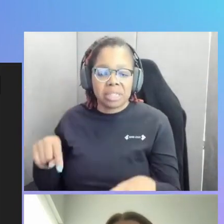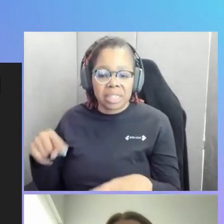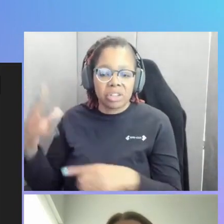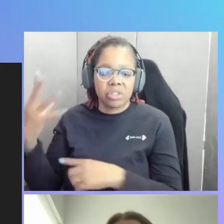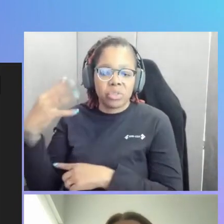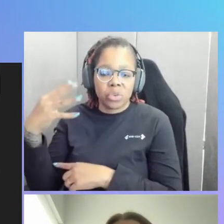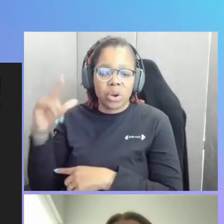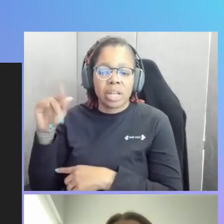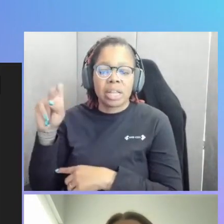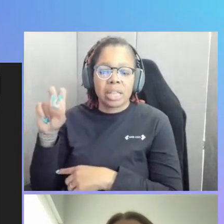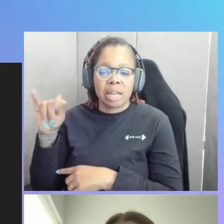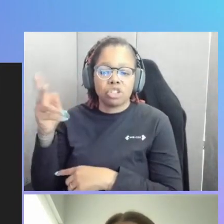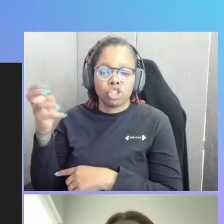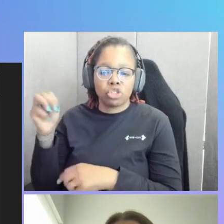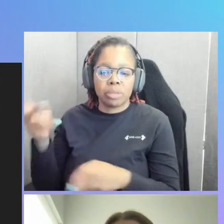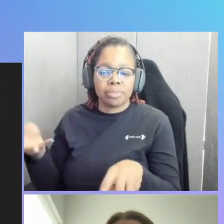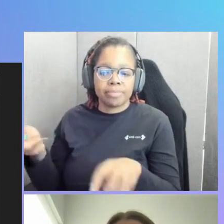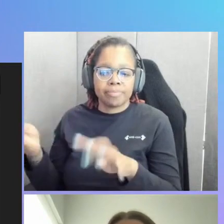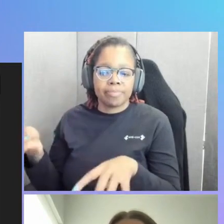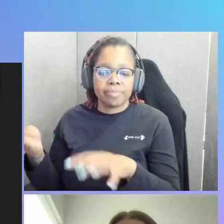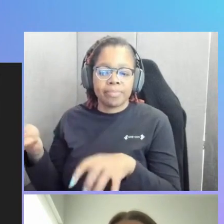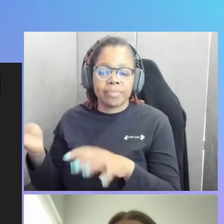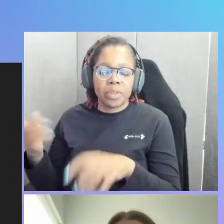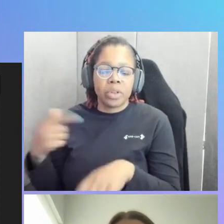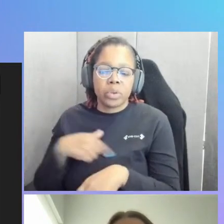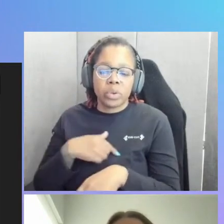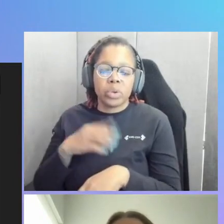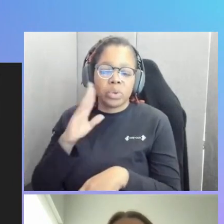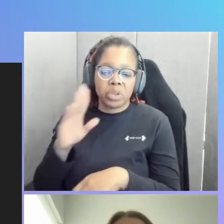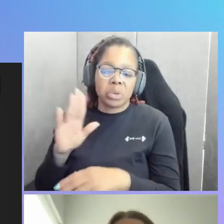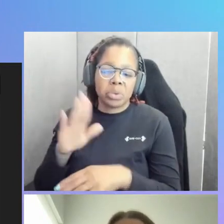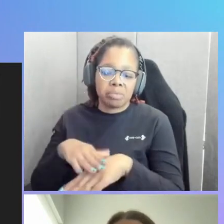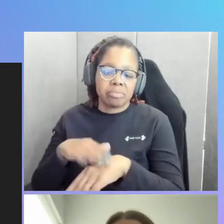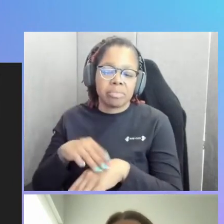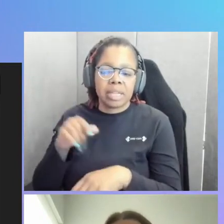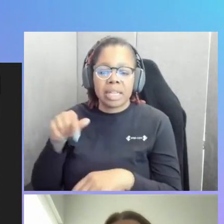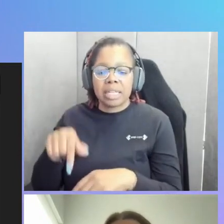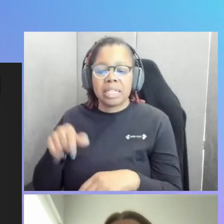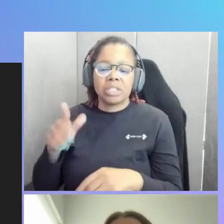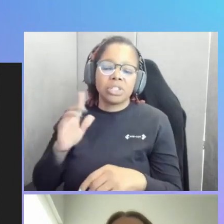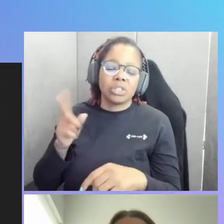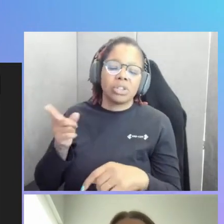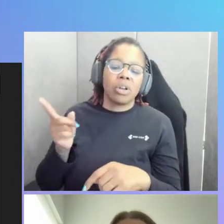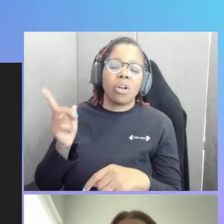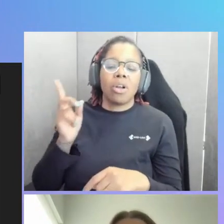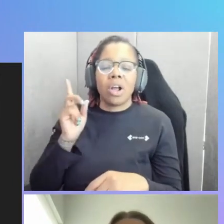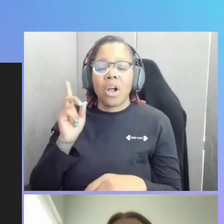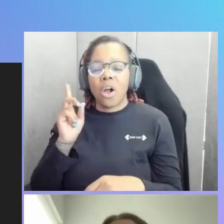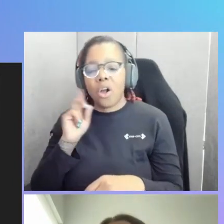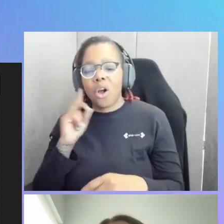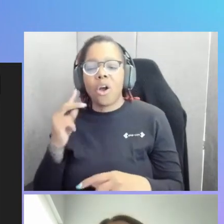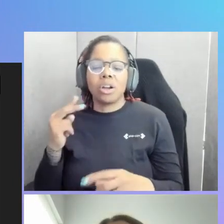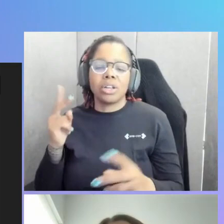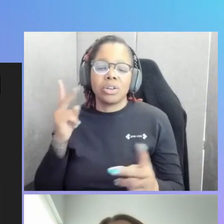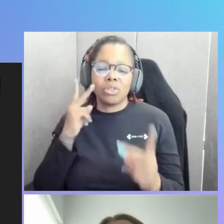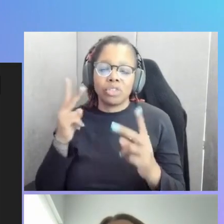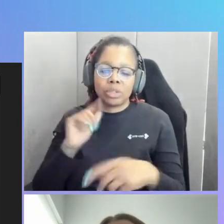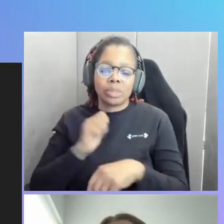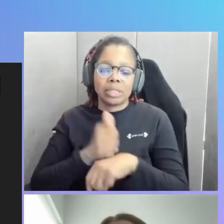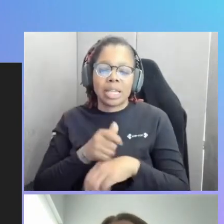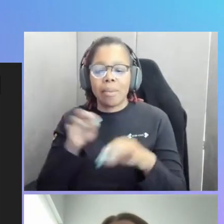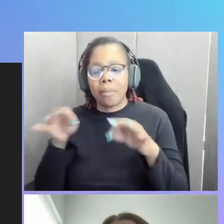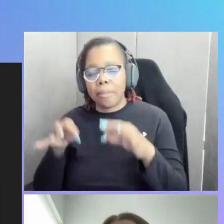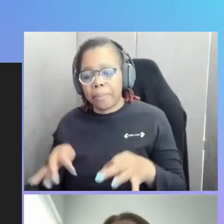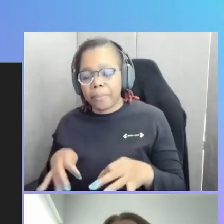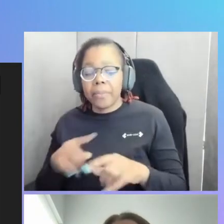to our stakeholders, we'll just point that out, like, here's our audio and visual setup, yada, yada.